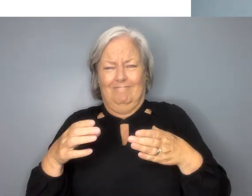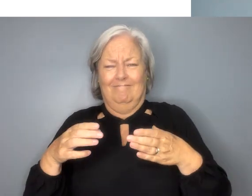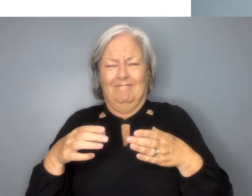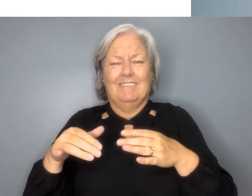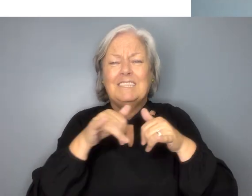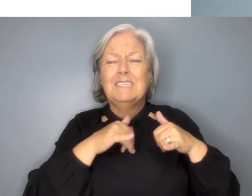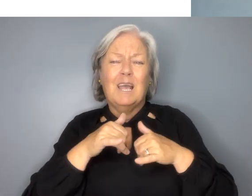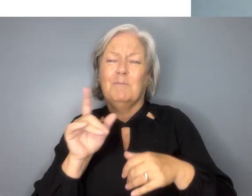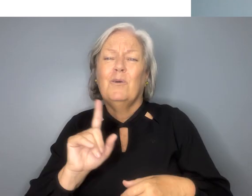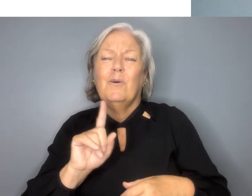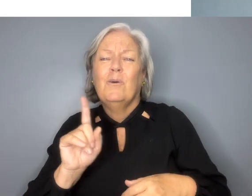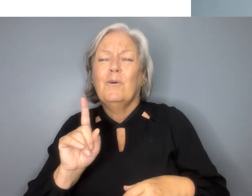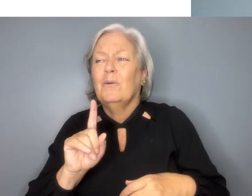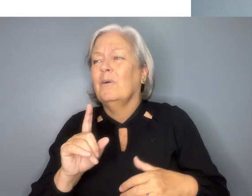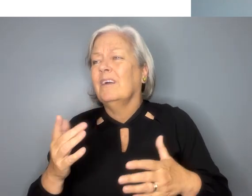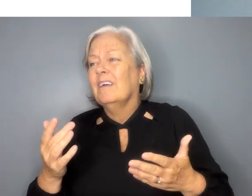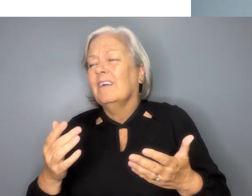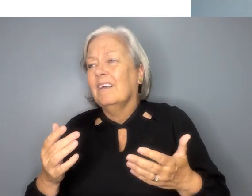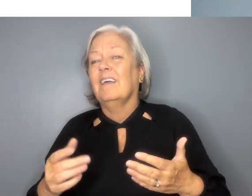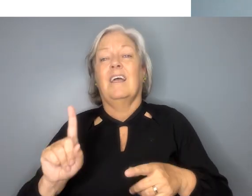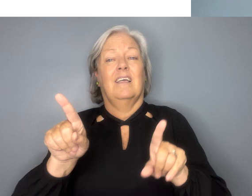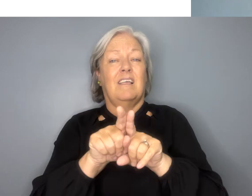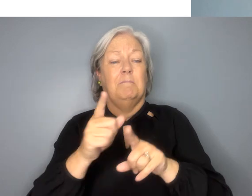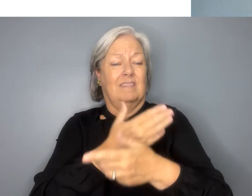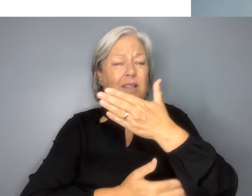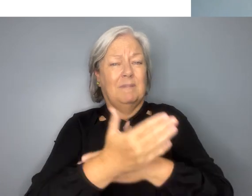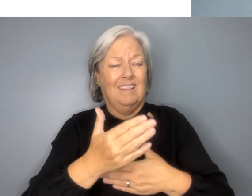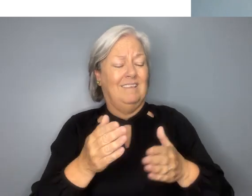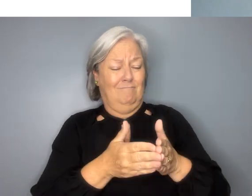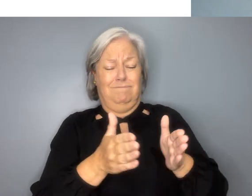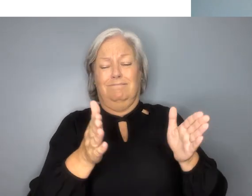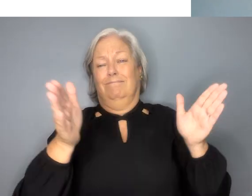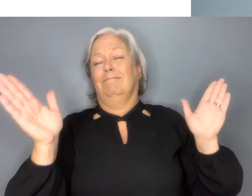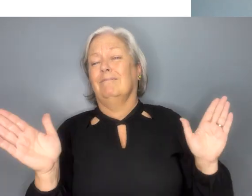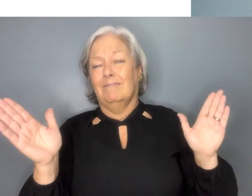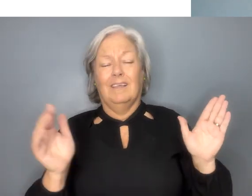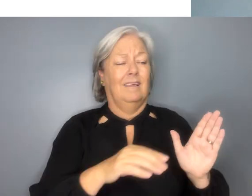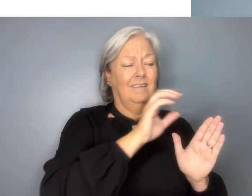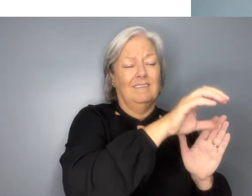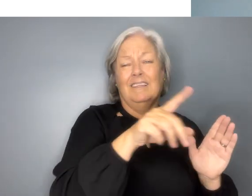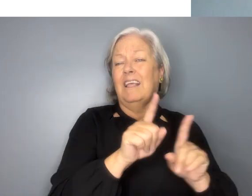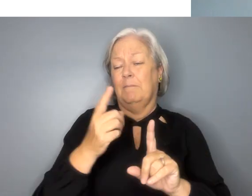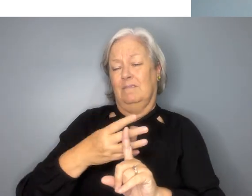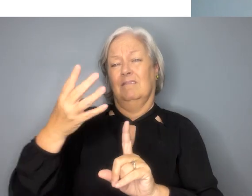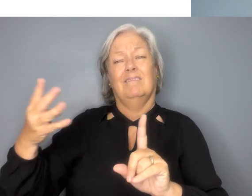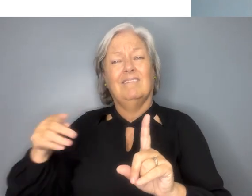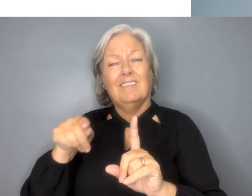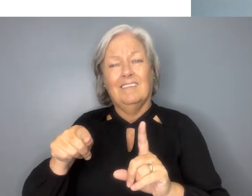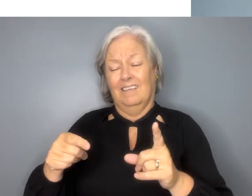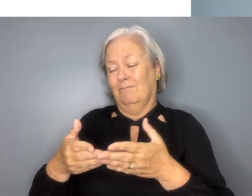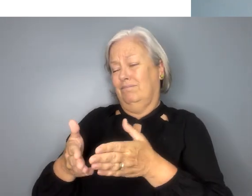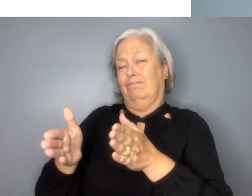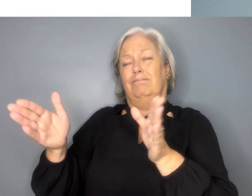homogenous. Within disability is an umbrella term for such a huge range of things, just as SOGI or LGBTIQA+. We are